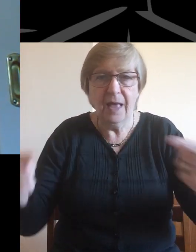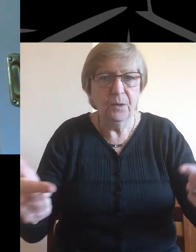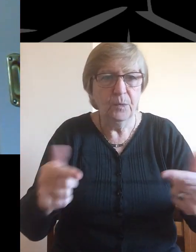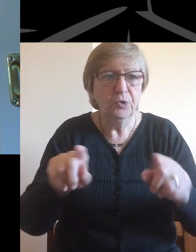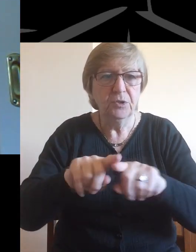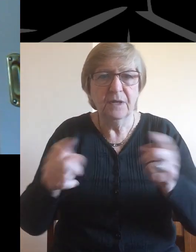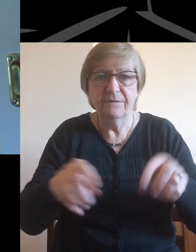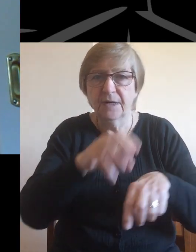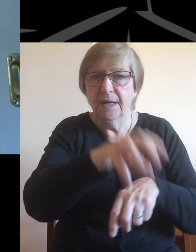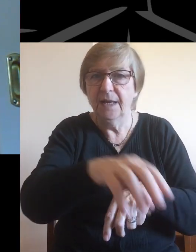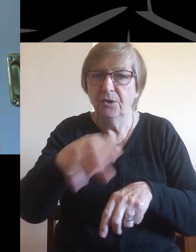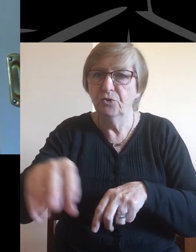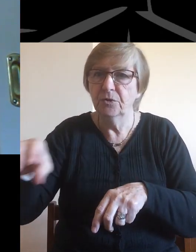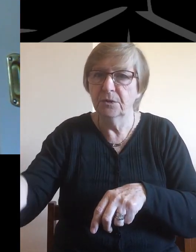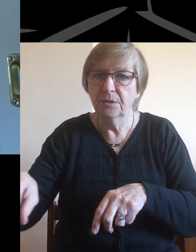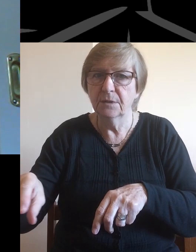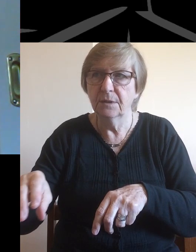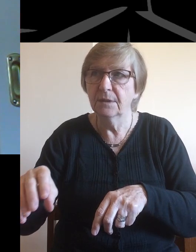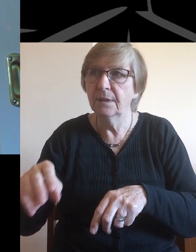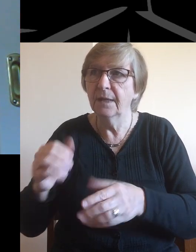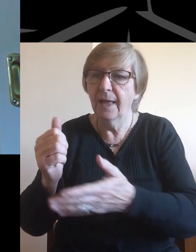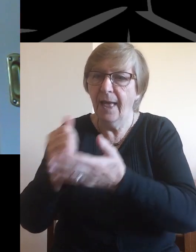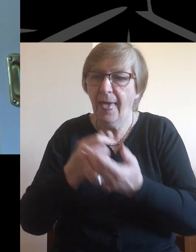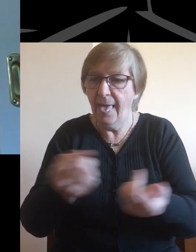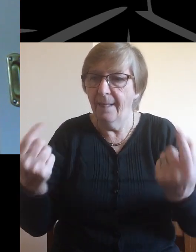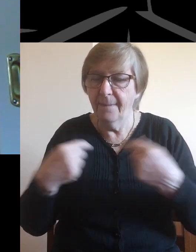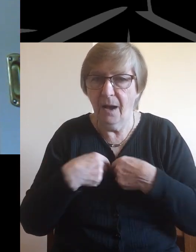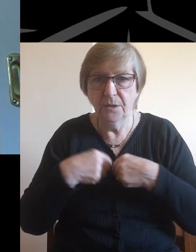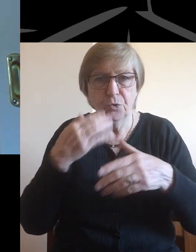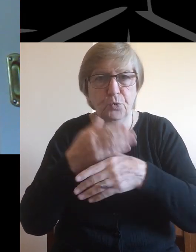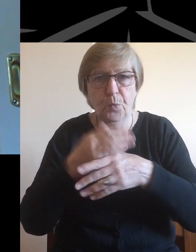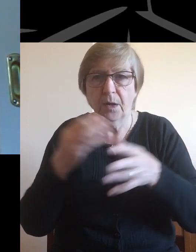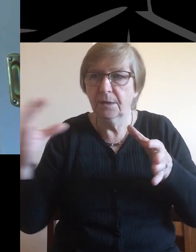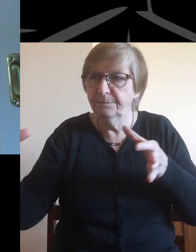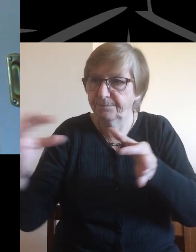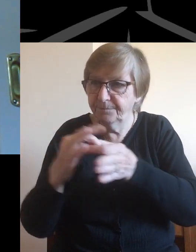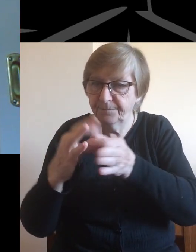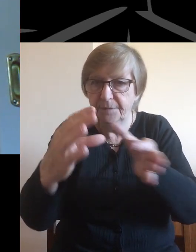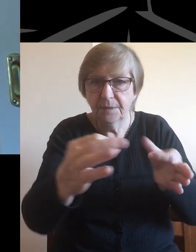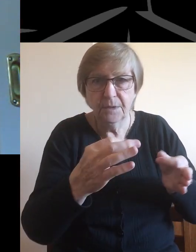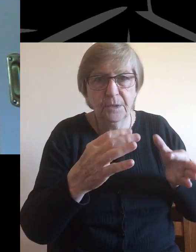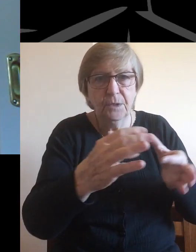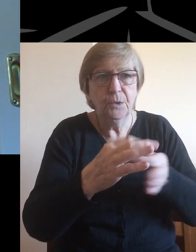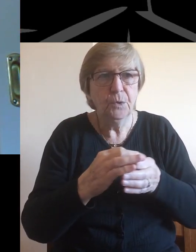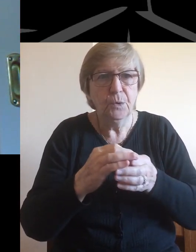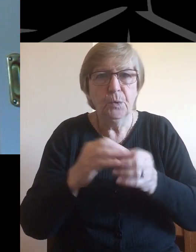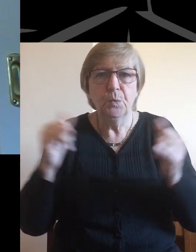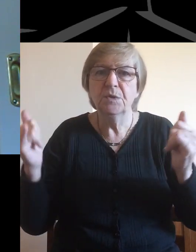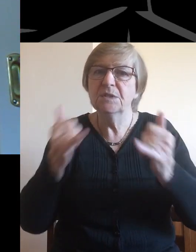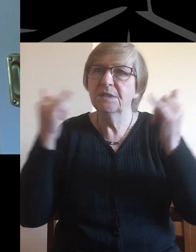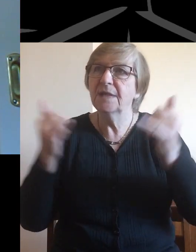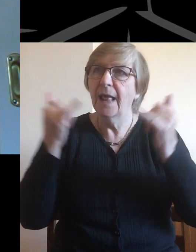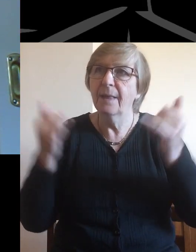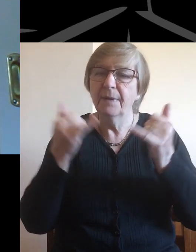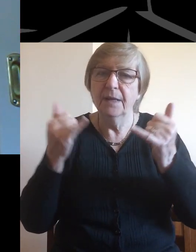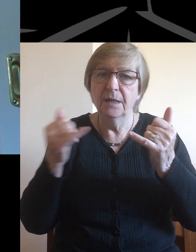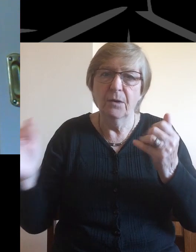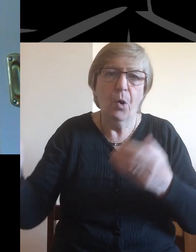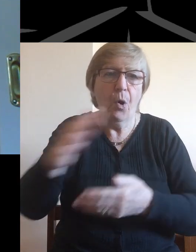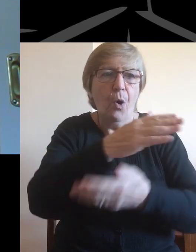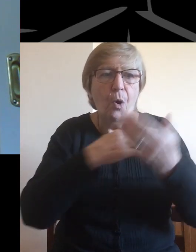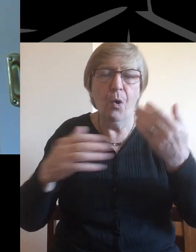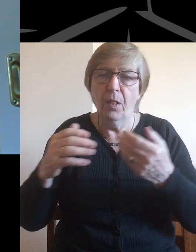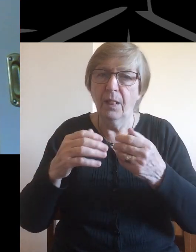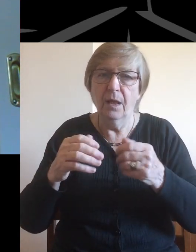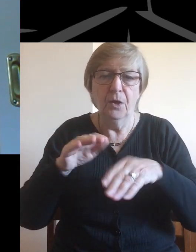nation." Please help us, Father, to work at coming together to celebrate the wonder of being children of the